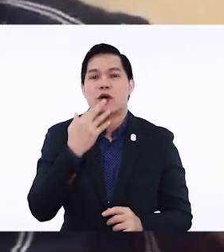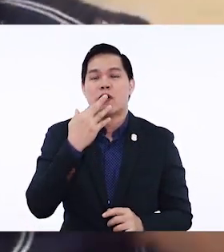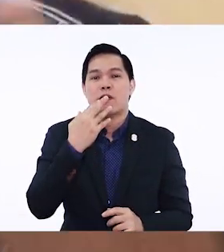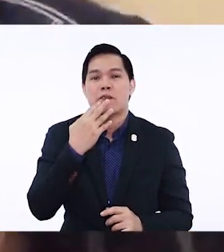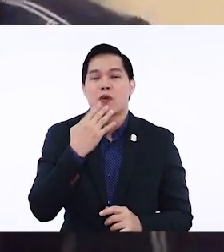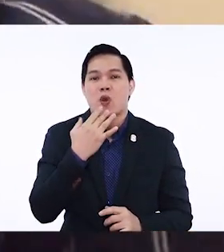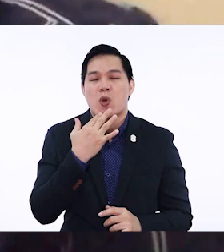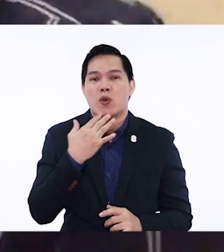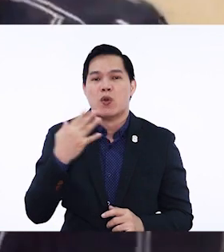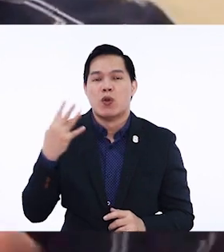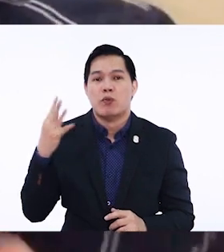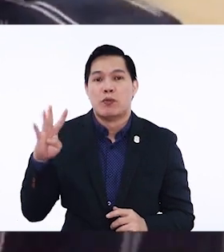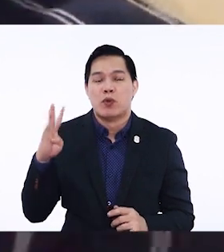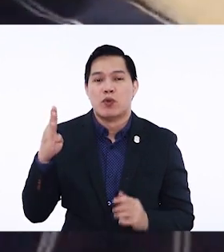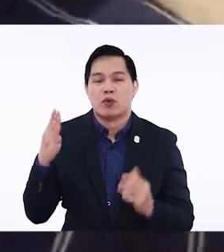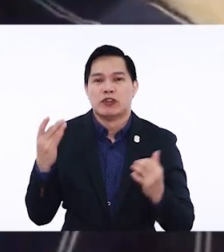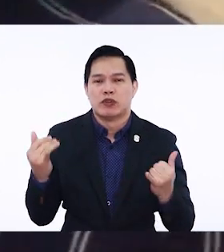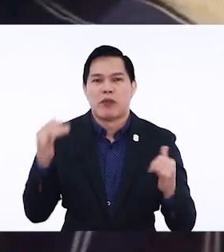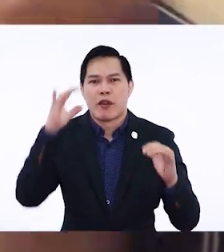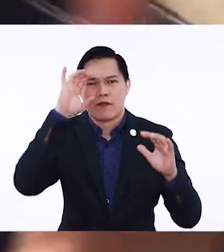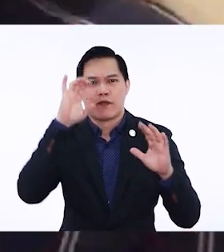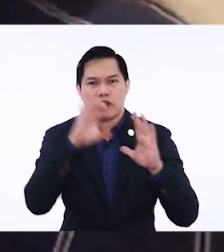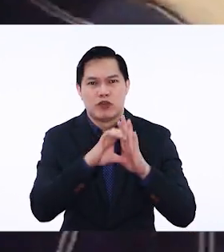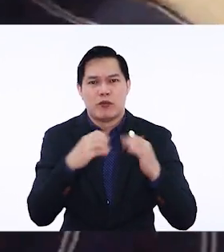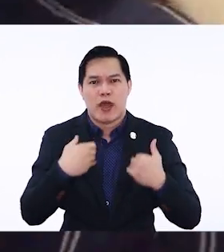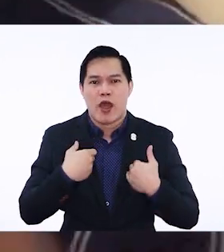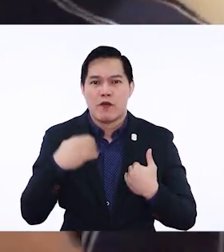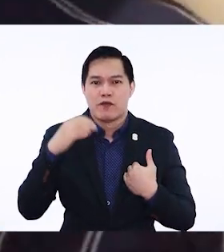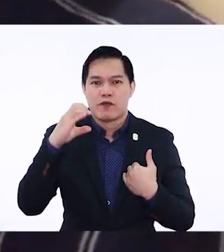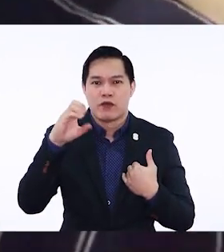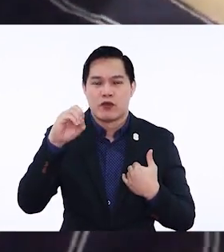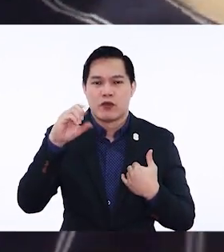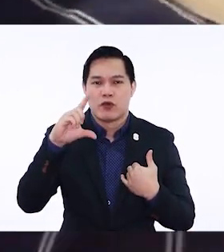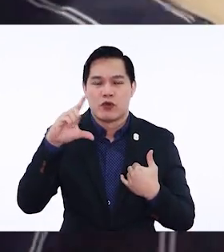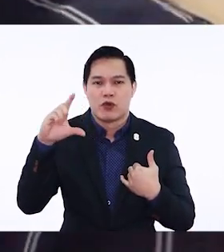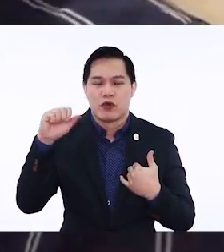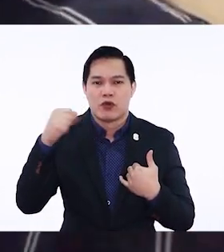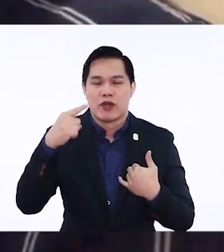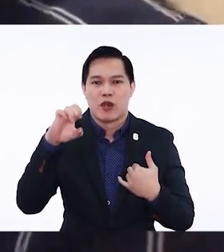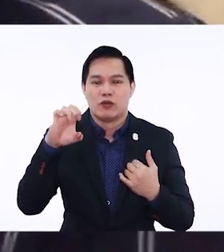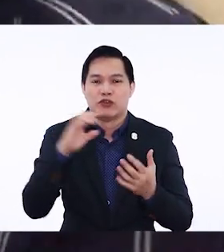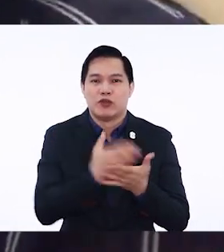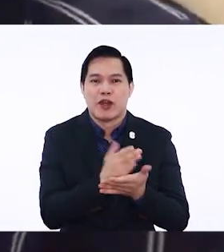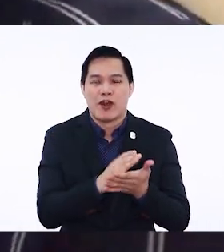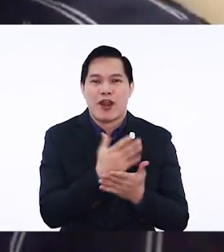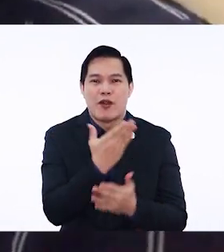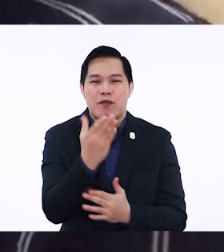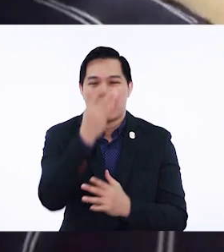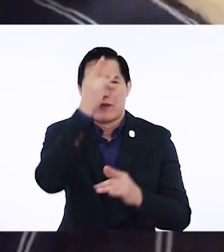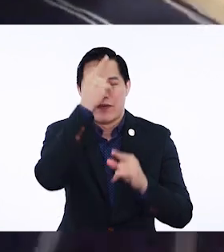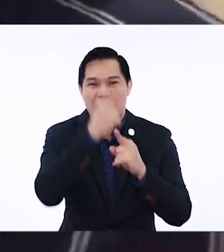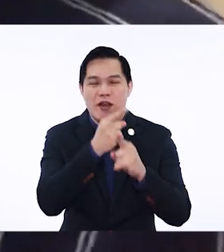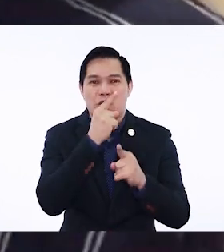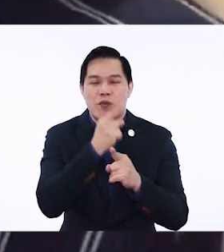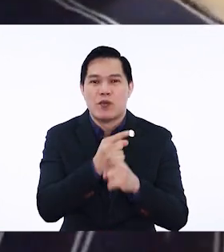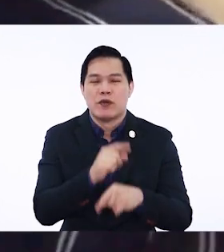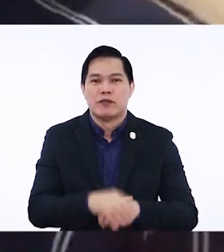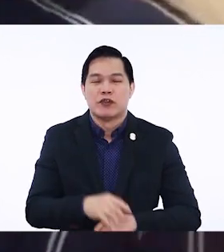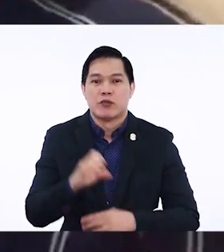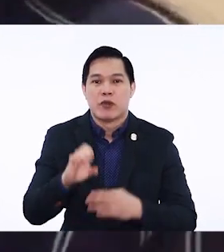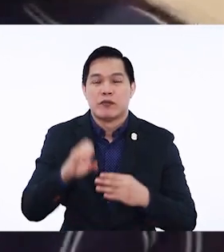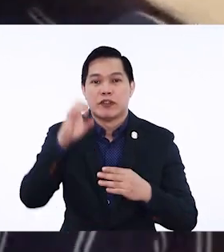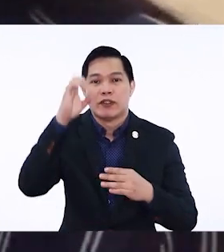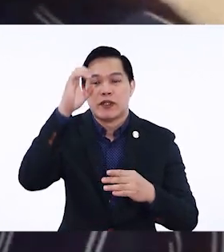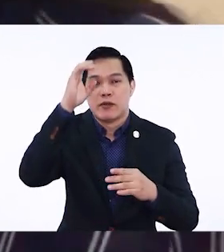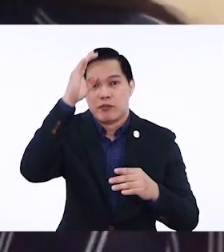blue, so that we could take pictures and have a collage made so we could send it out to the brethren at the end. And we then ended with Brother